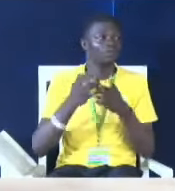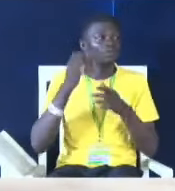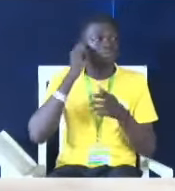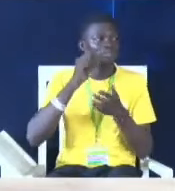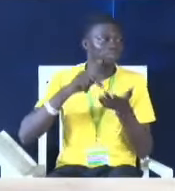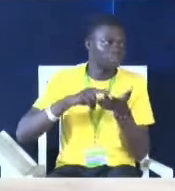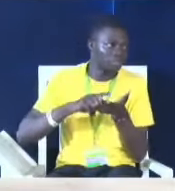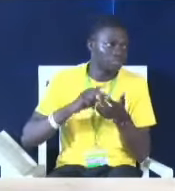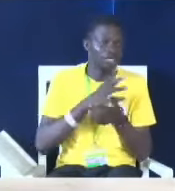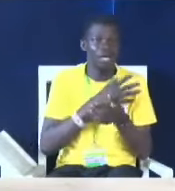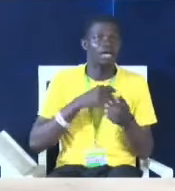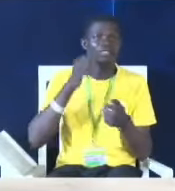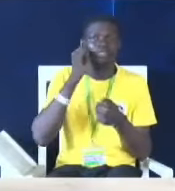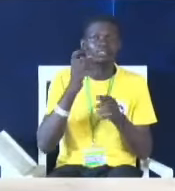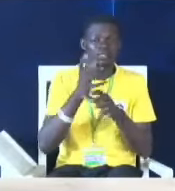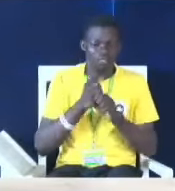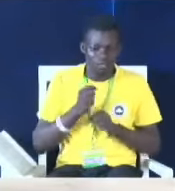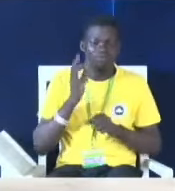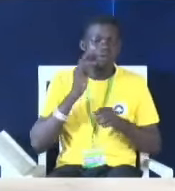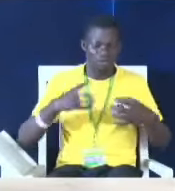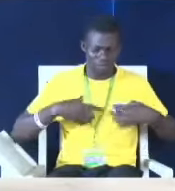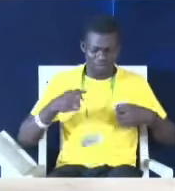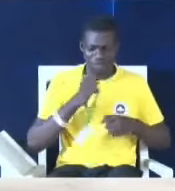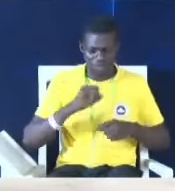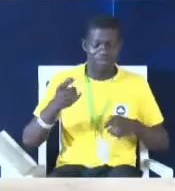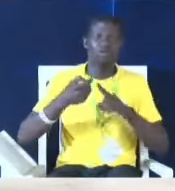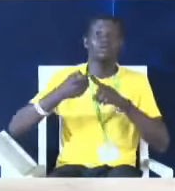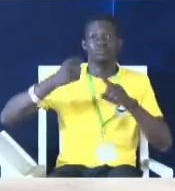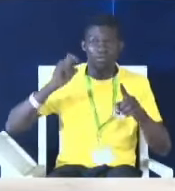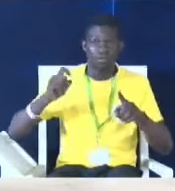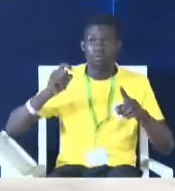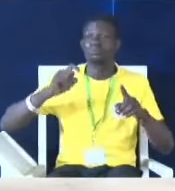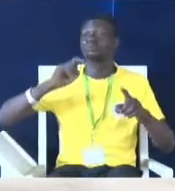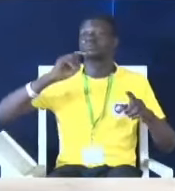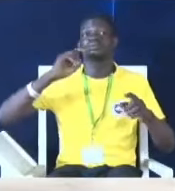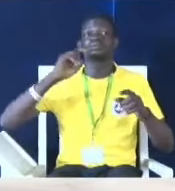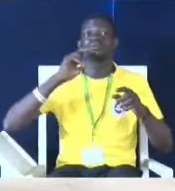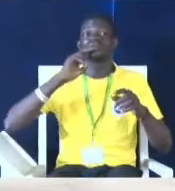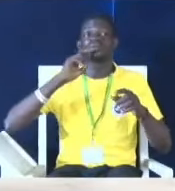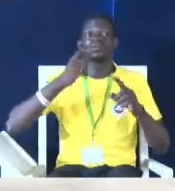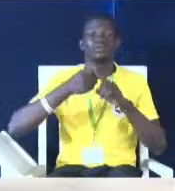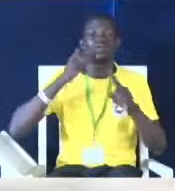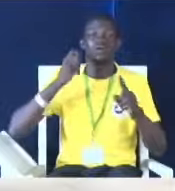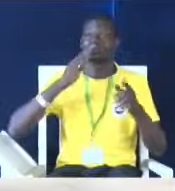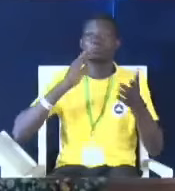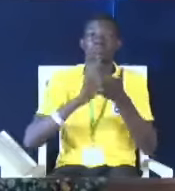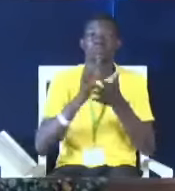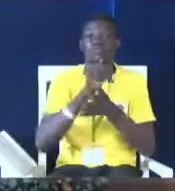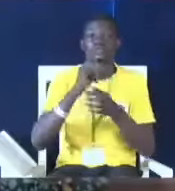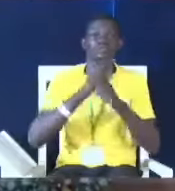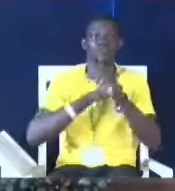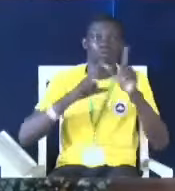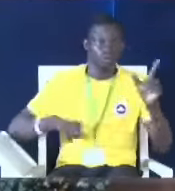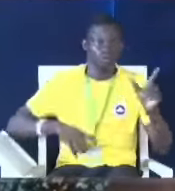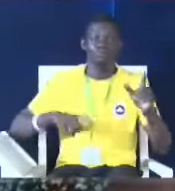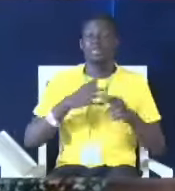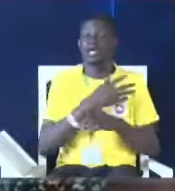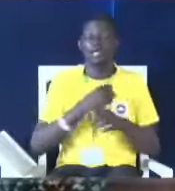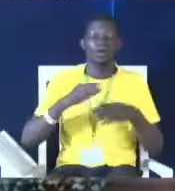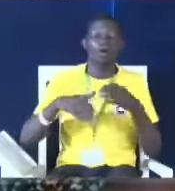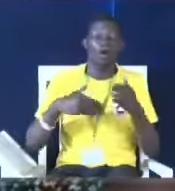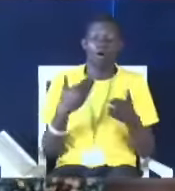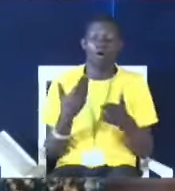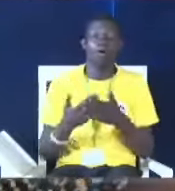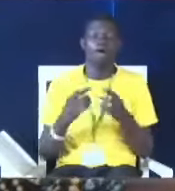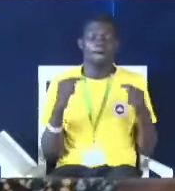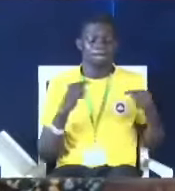danced and she received her healing from praying, from praising the Lord. And all